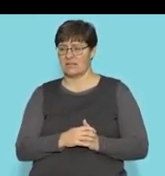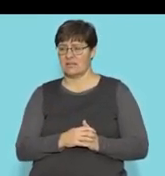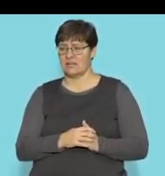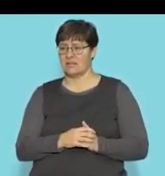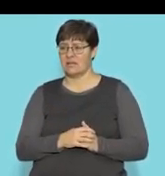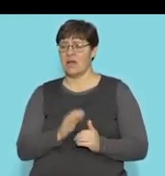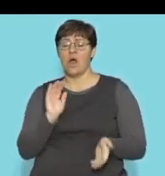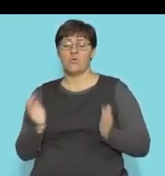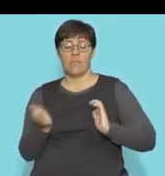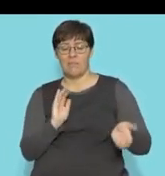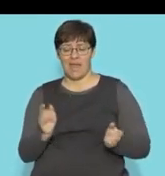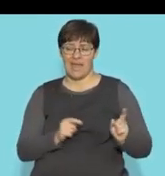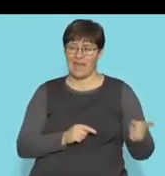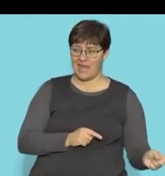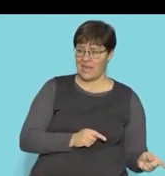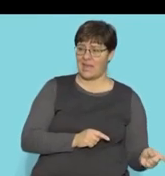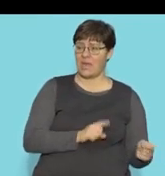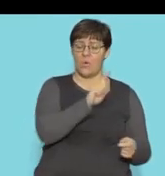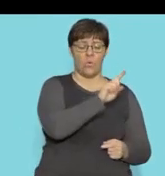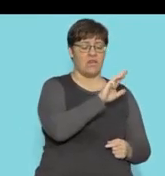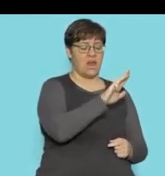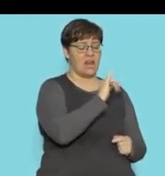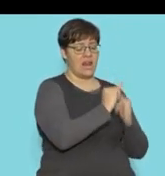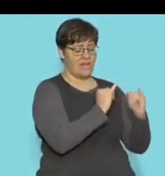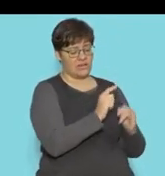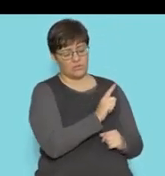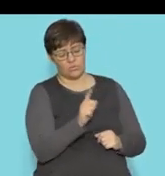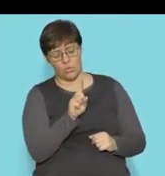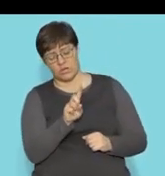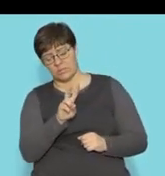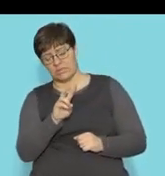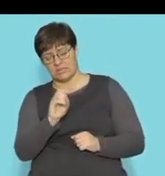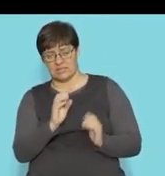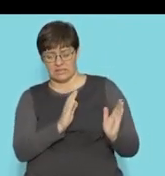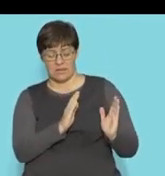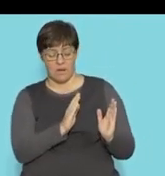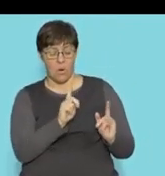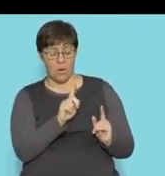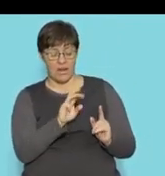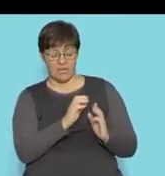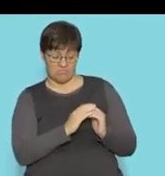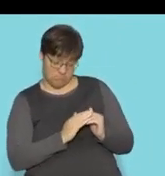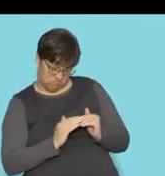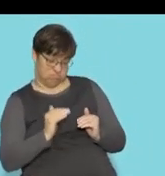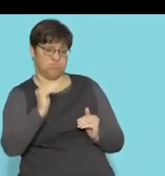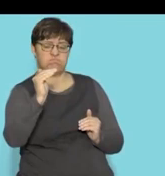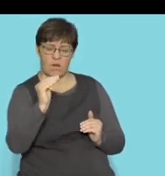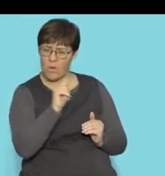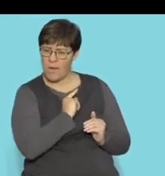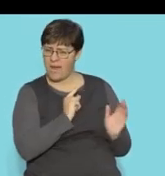1930s as compared to the growth rate from 1911